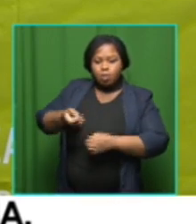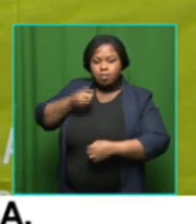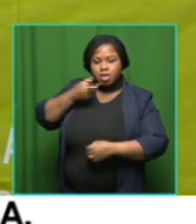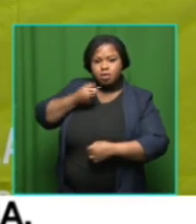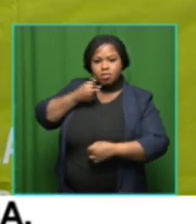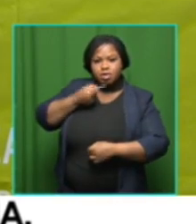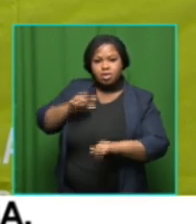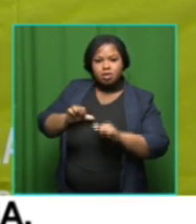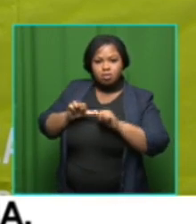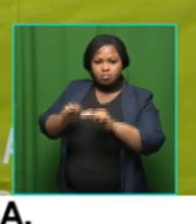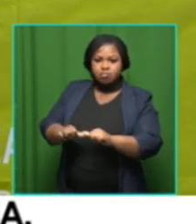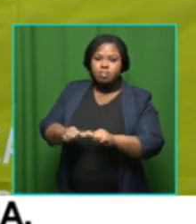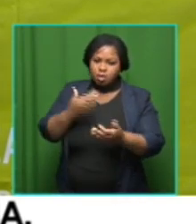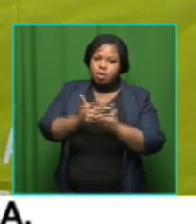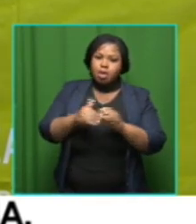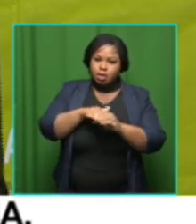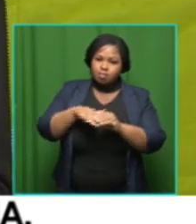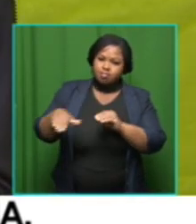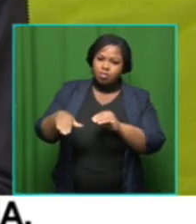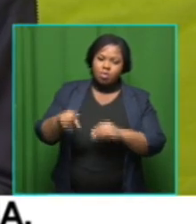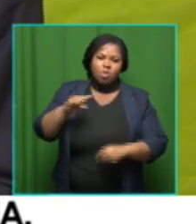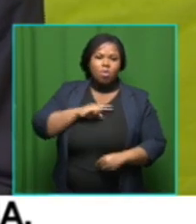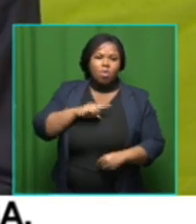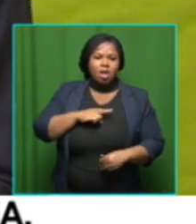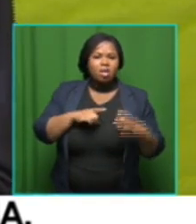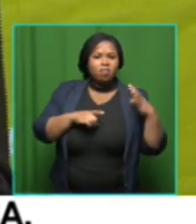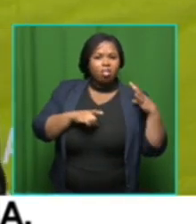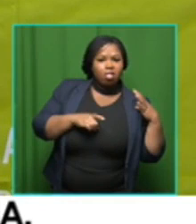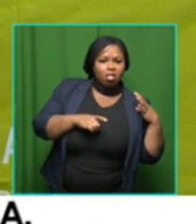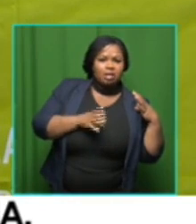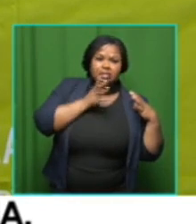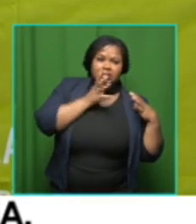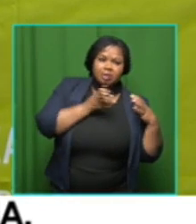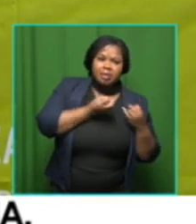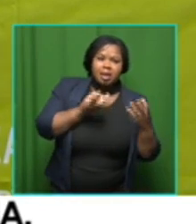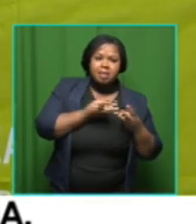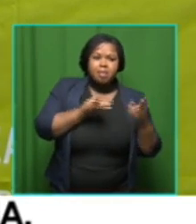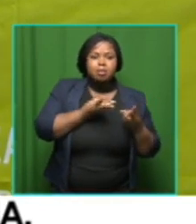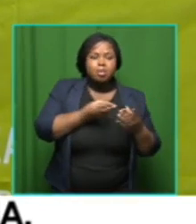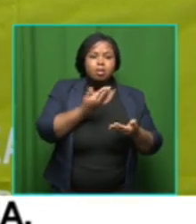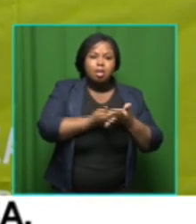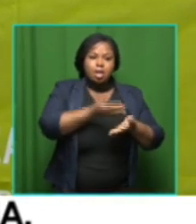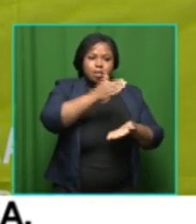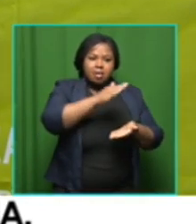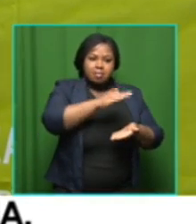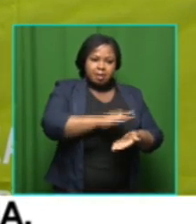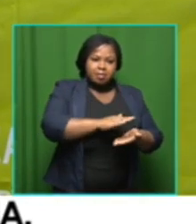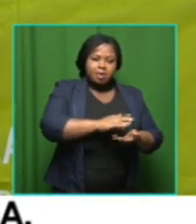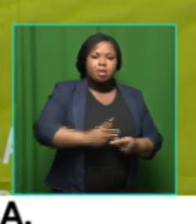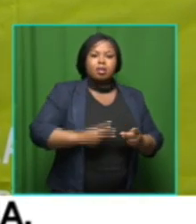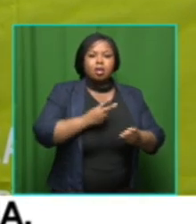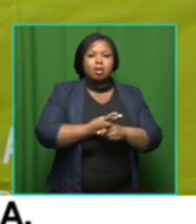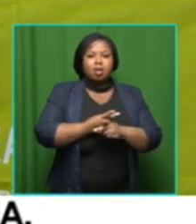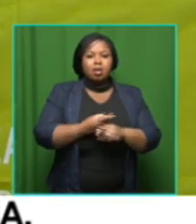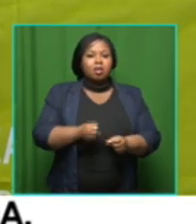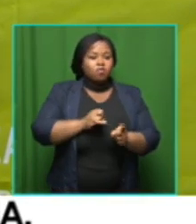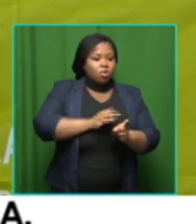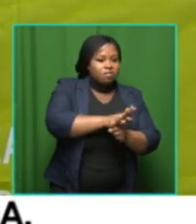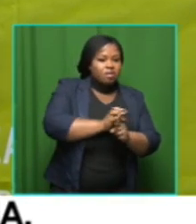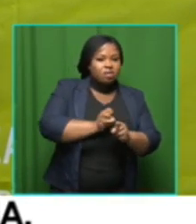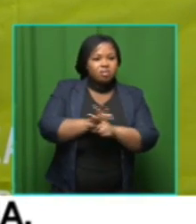This will assist to reduce hospital loads, but at the same time will also reduce the risk of cross-infections.